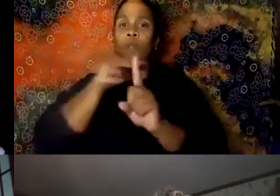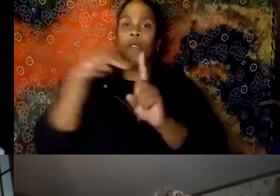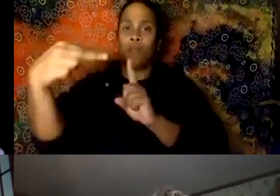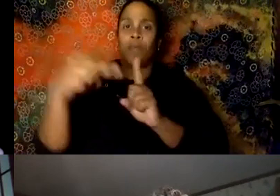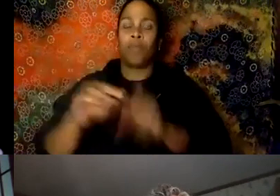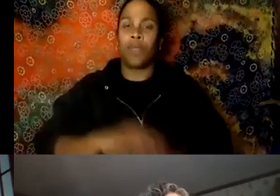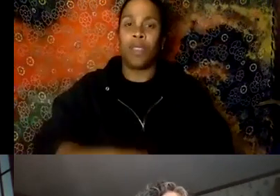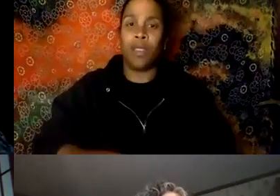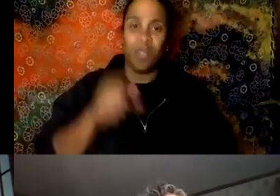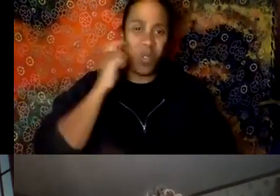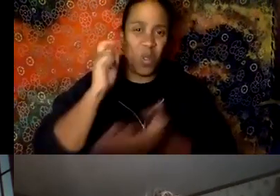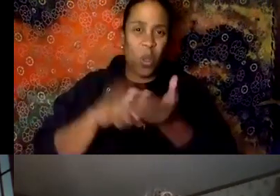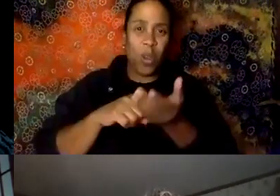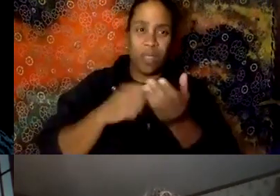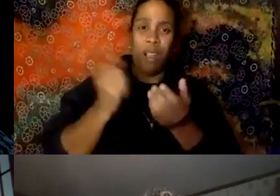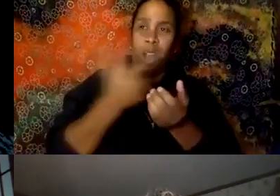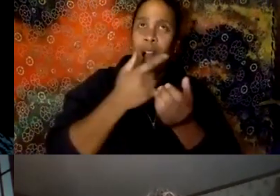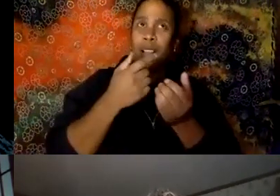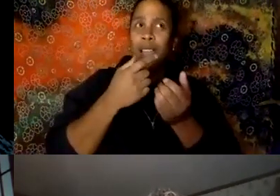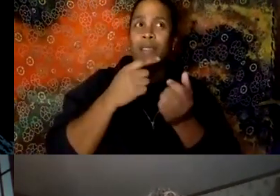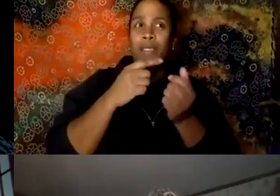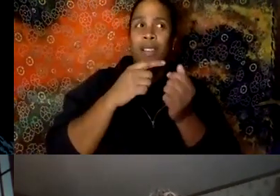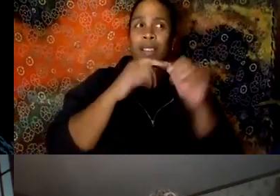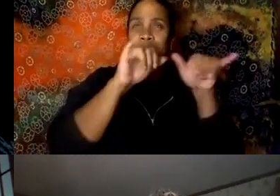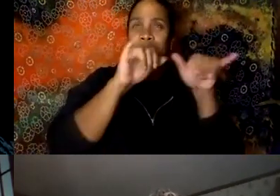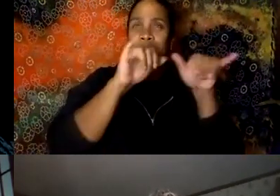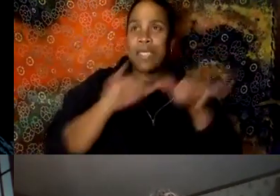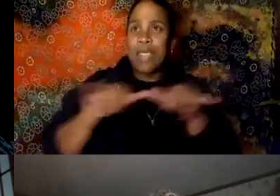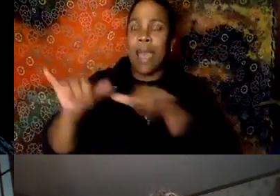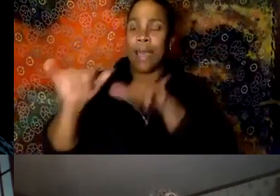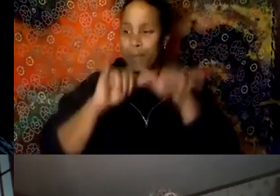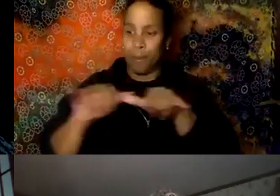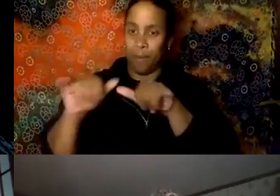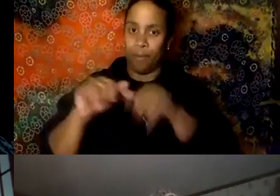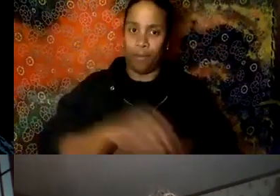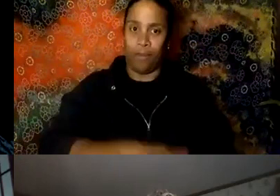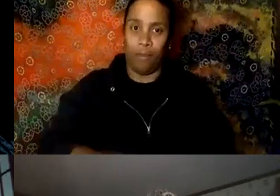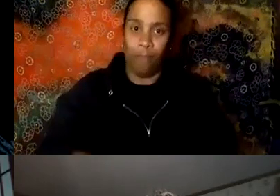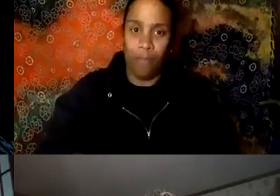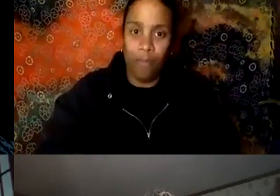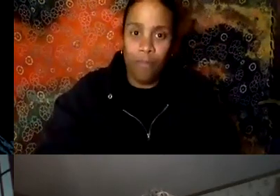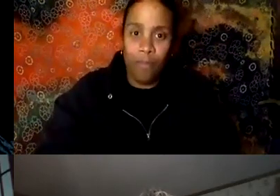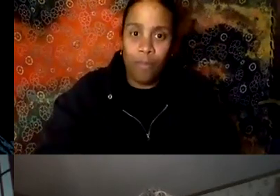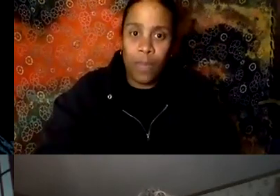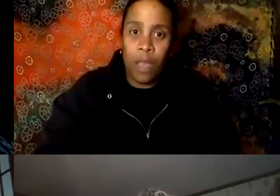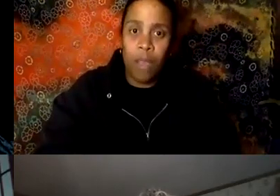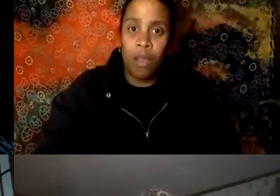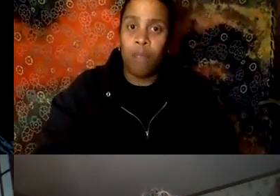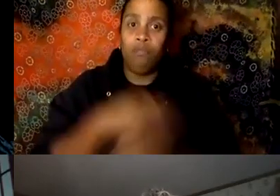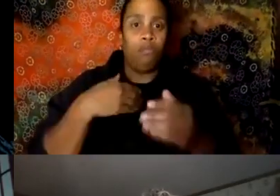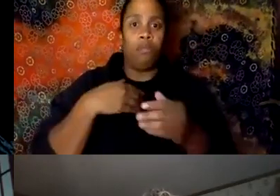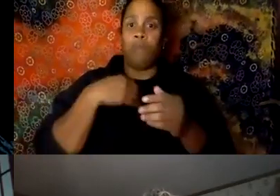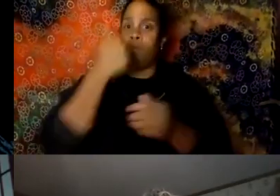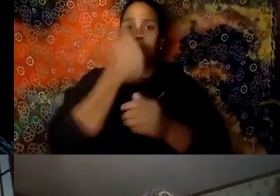Yeah. So if anyone has a question they want to ask, it can be about any topic. Yeah, we are